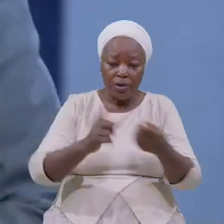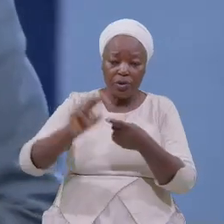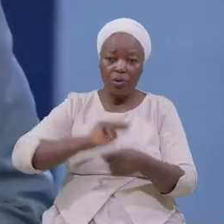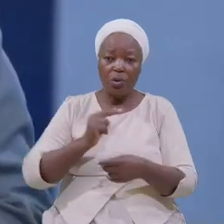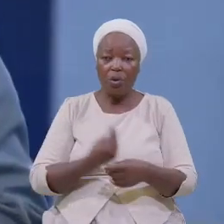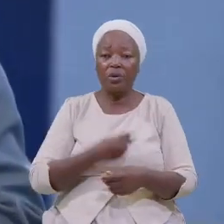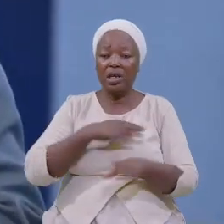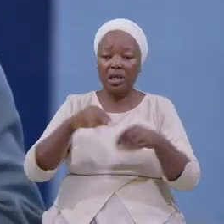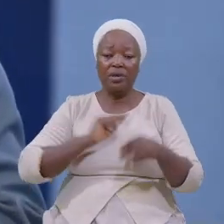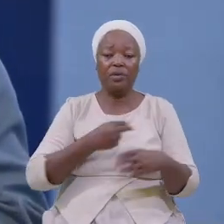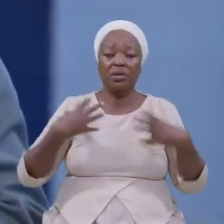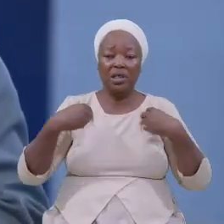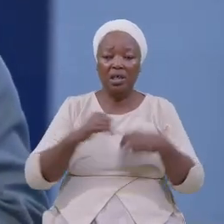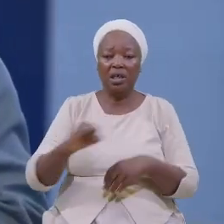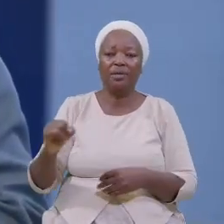healed?